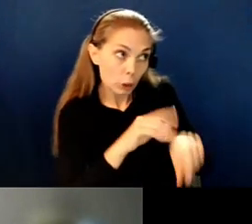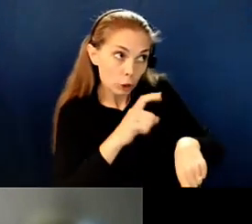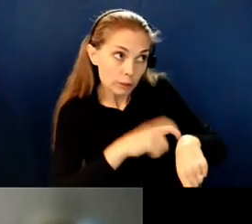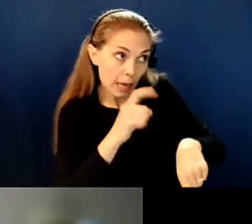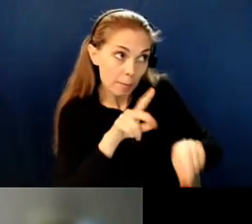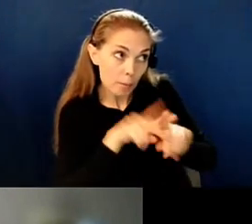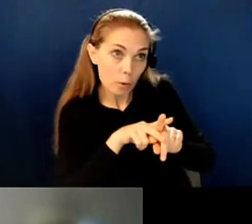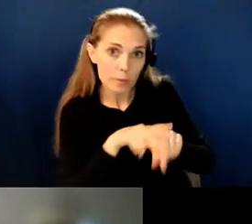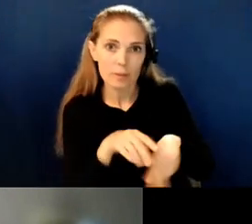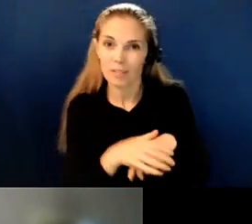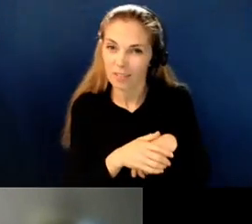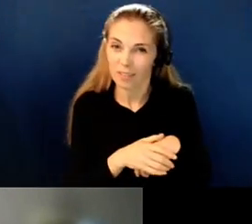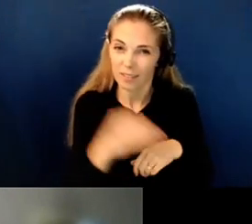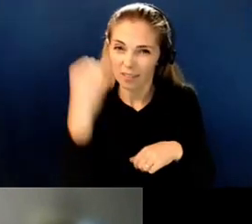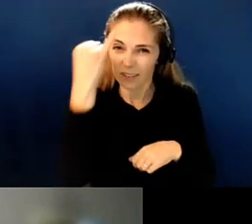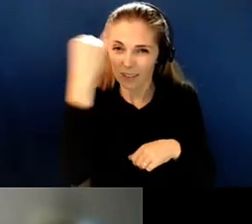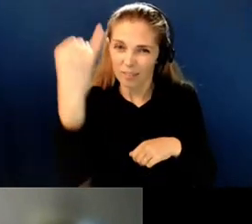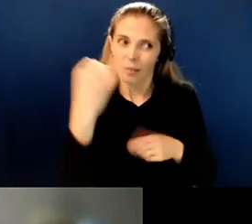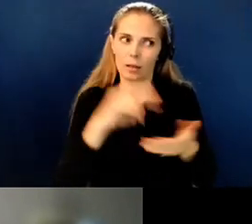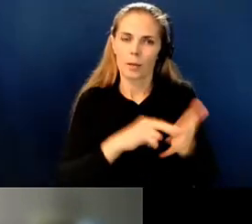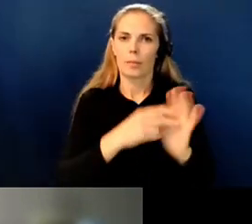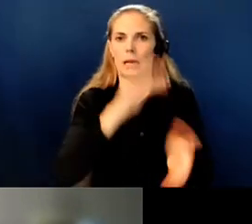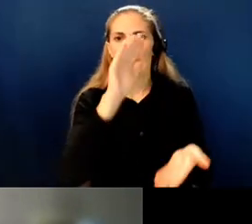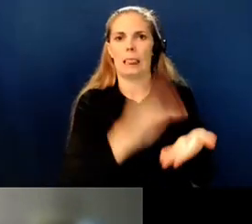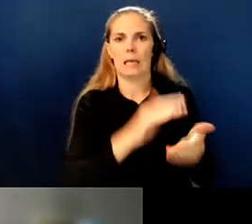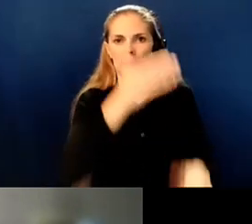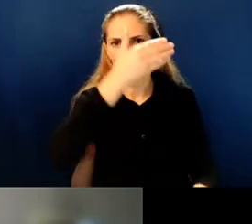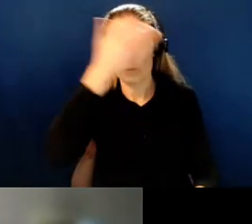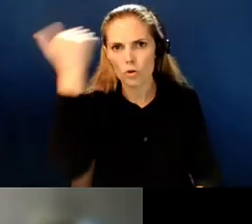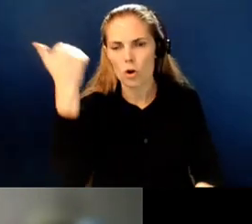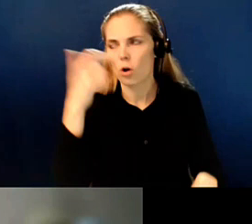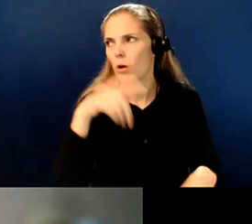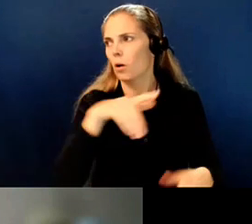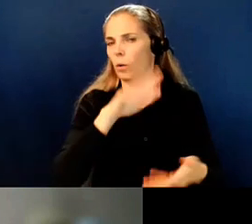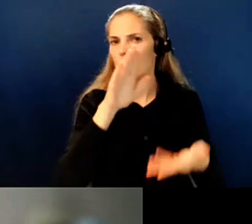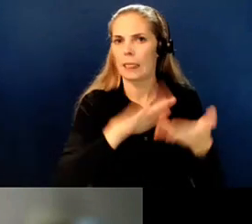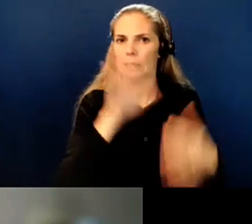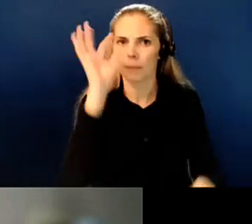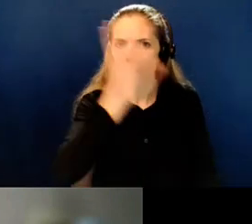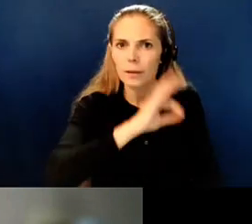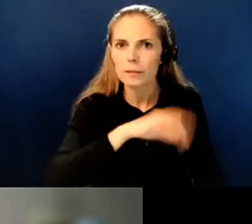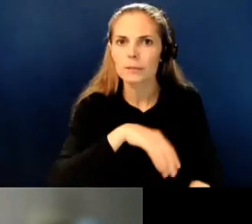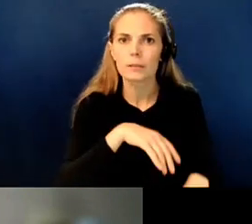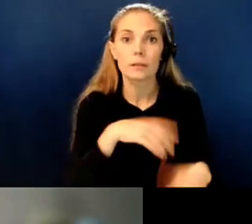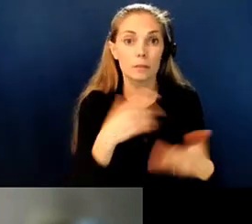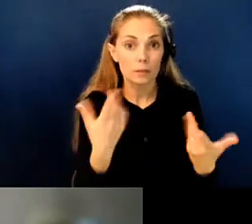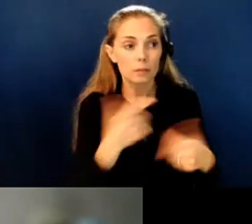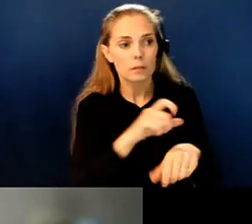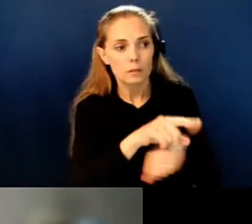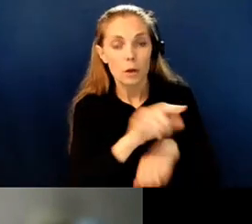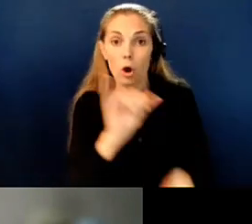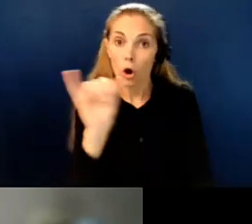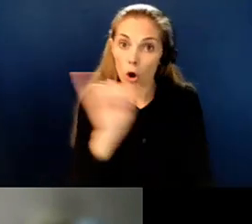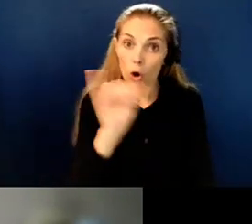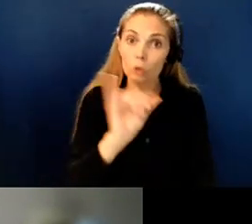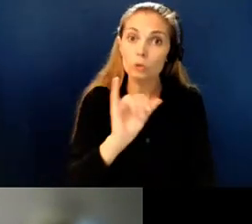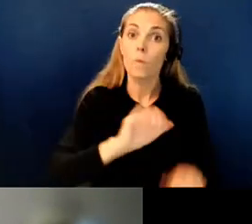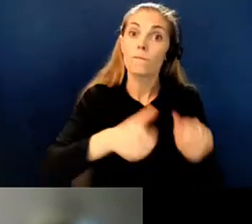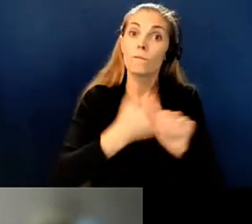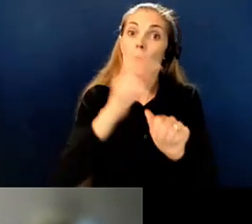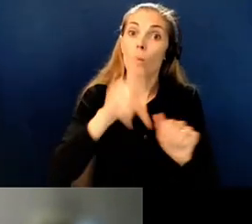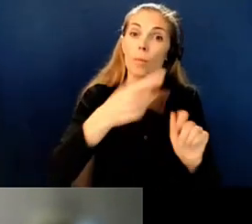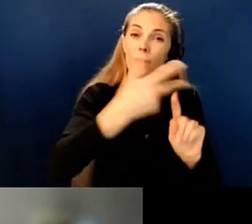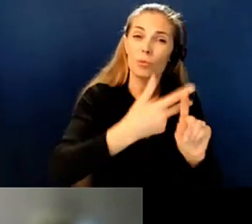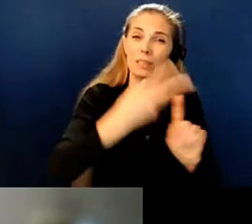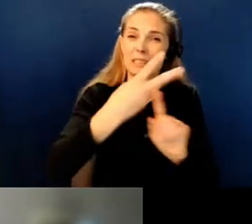and reducing missed and forgotten appointments for whatever you have, but they can also be used to send 3, 6, and 12-month follow-ups. So you can add somebody and send a message